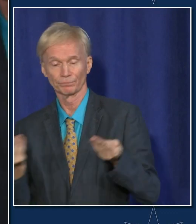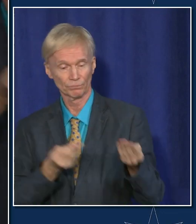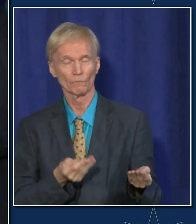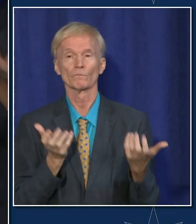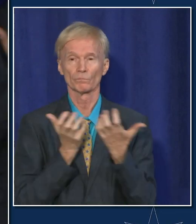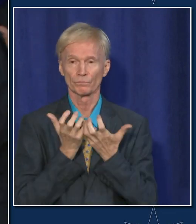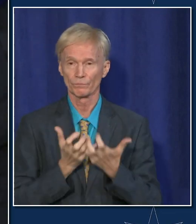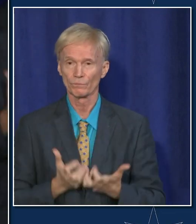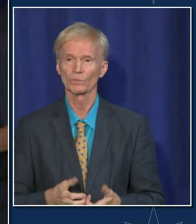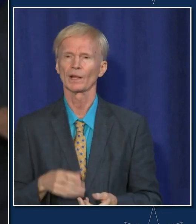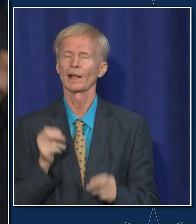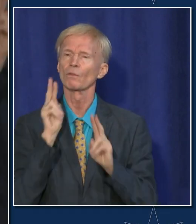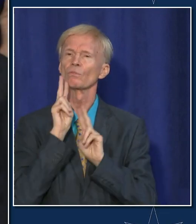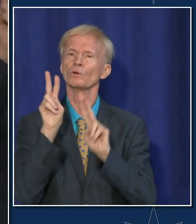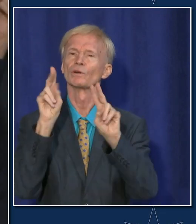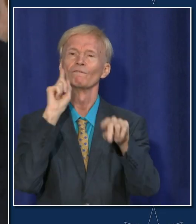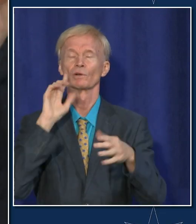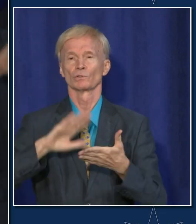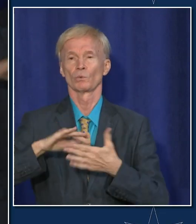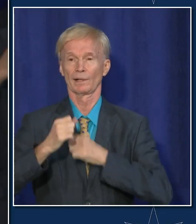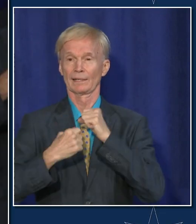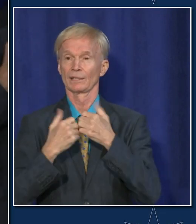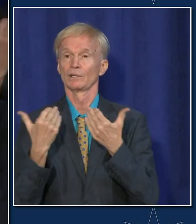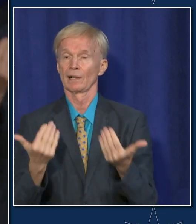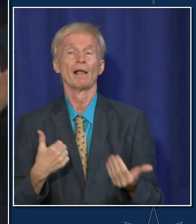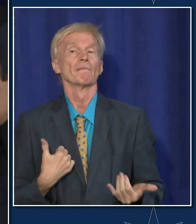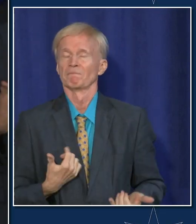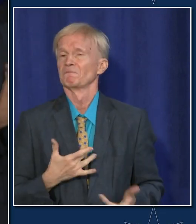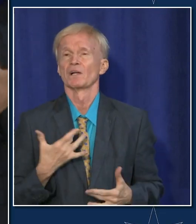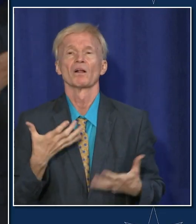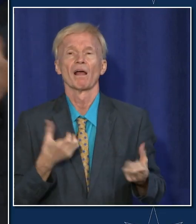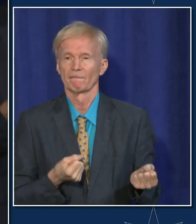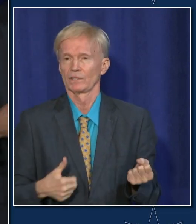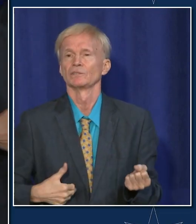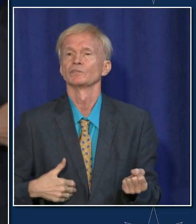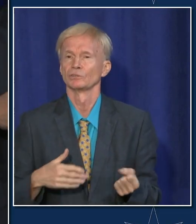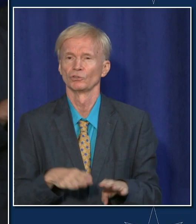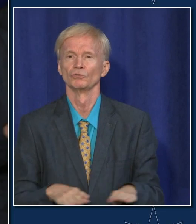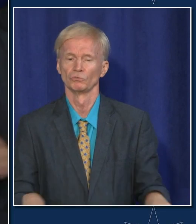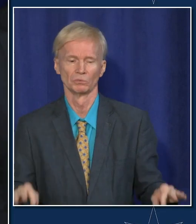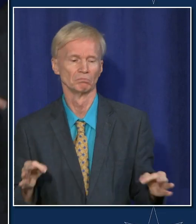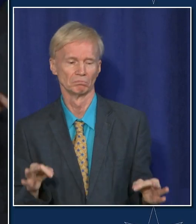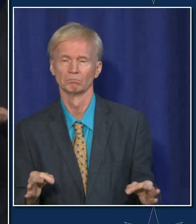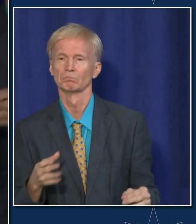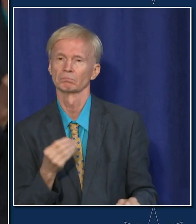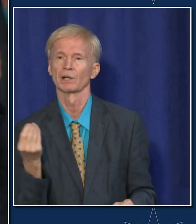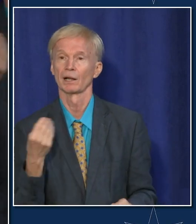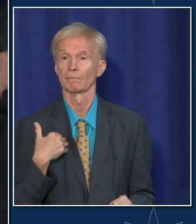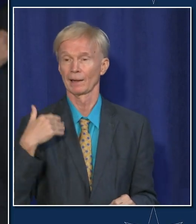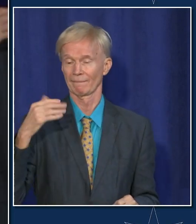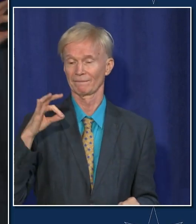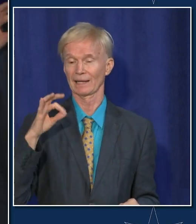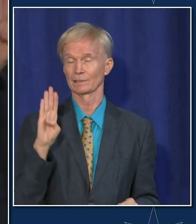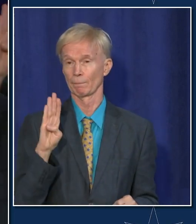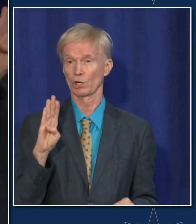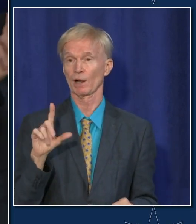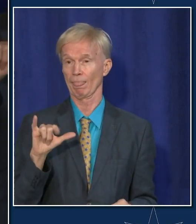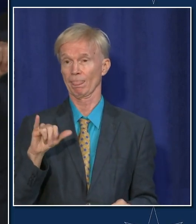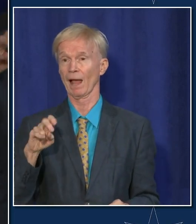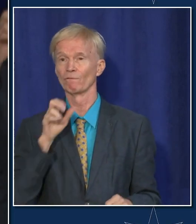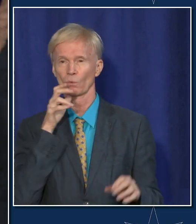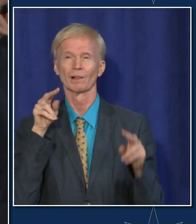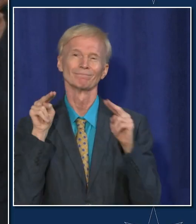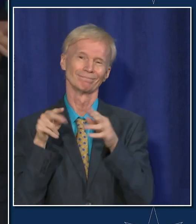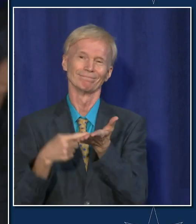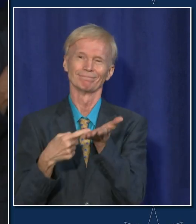feel confident about where we are with kids. And I expect sort of on my Facebook Lives over the next few weeks, we will keep a big